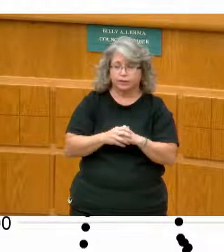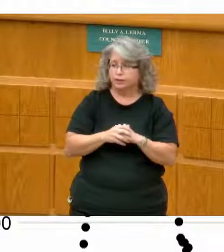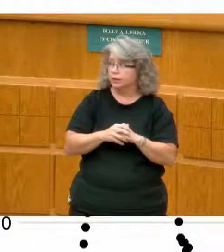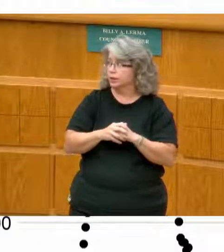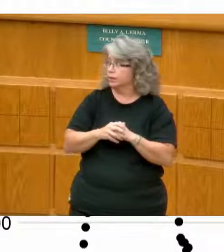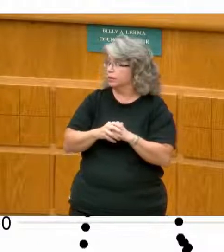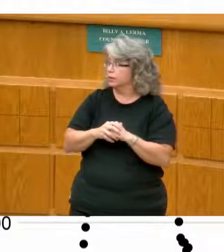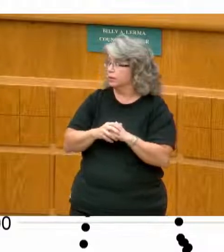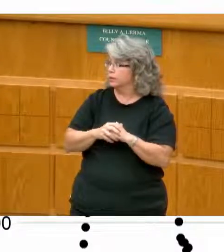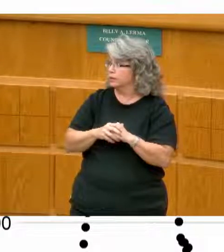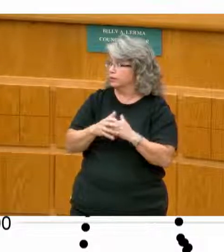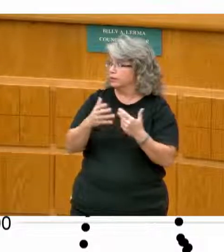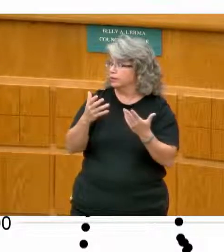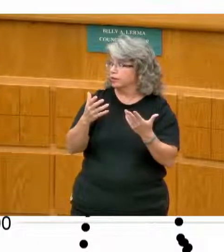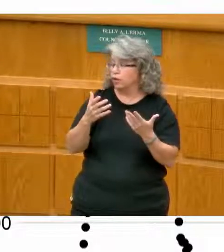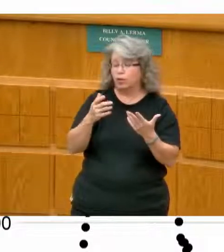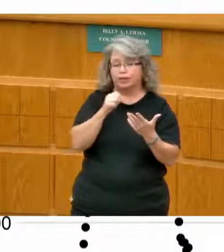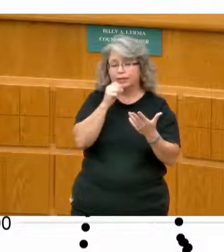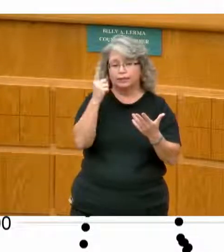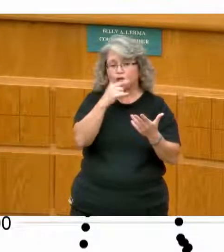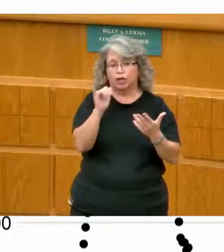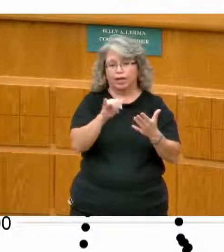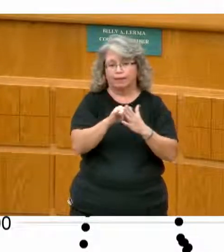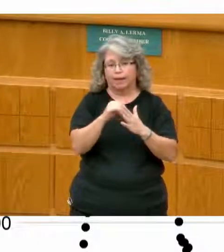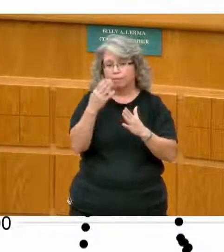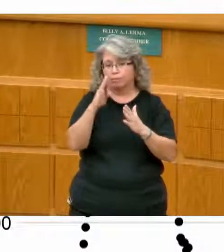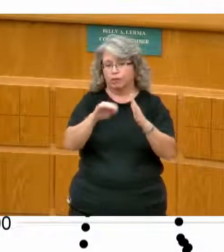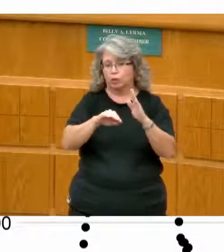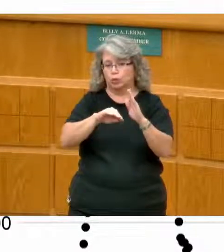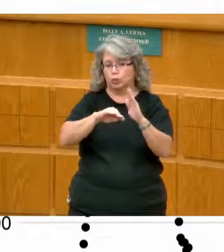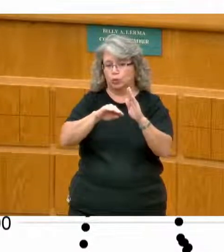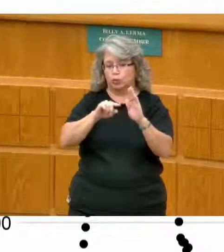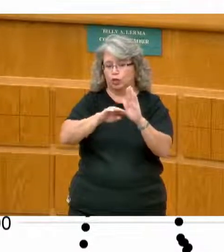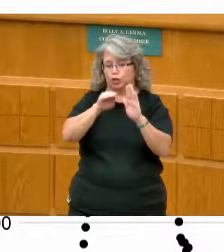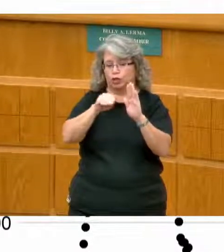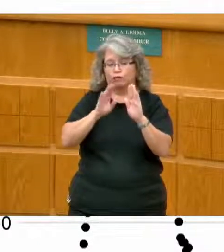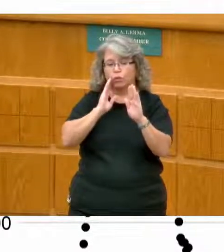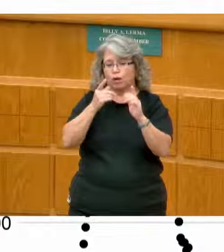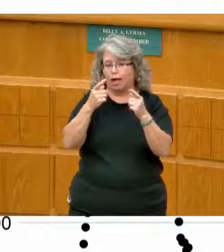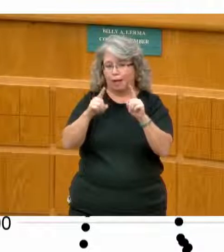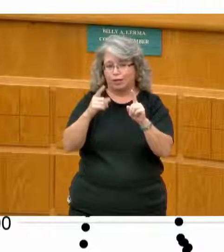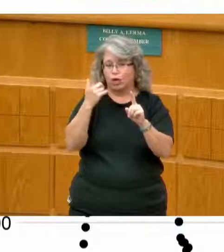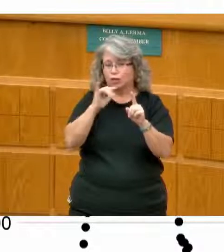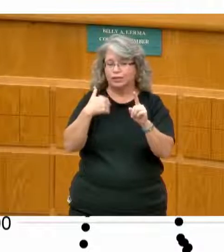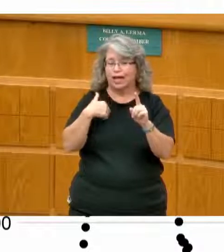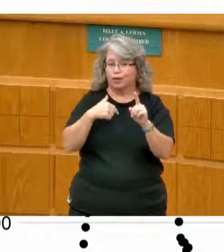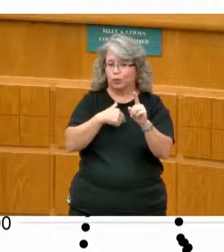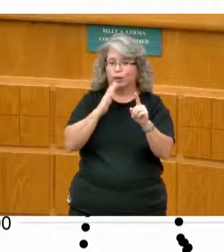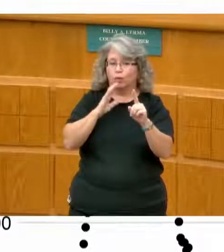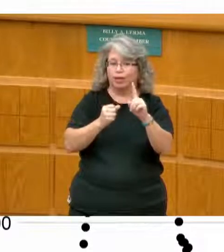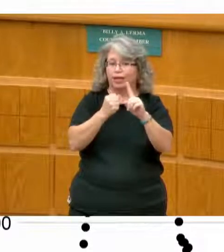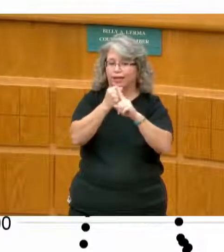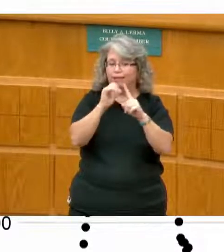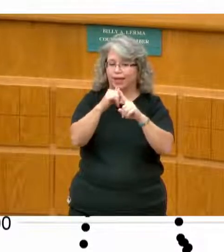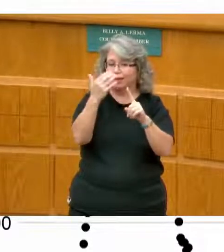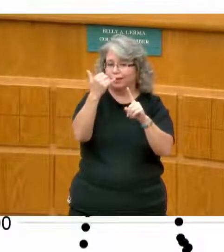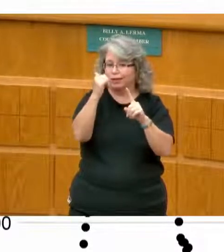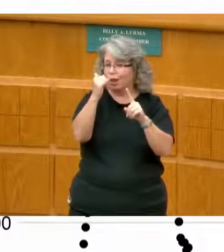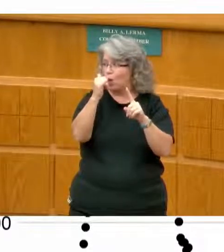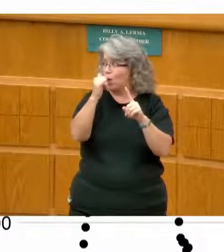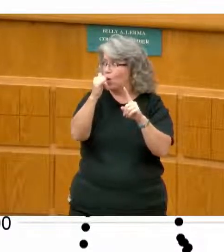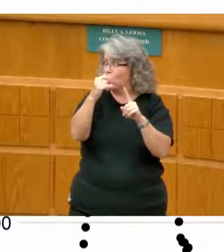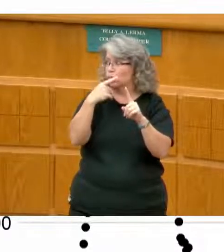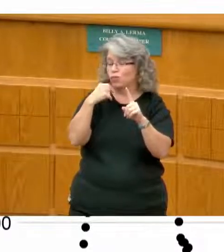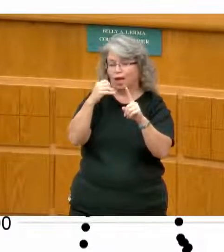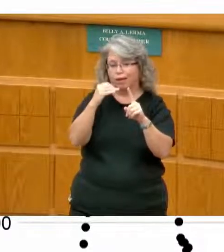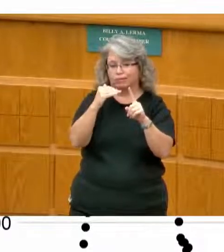thus far, it doesn't look like that blue curve is going to happen. And it looks like we're on the yellow or red trajectory right now. Time